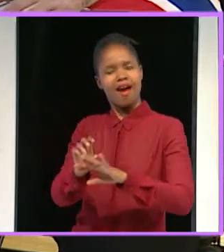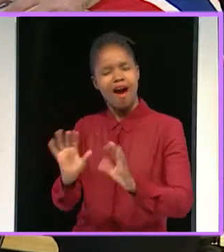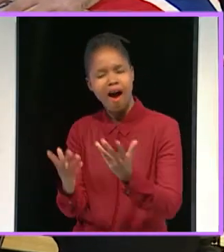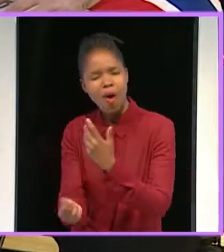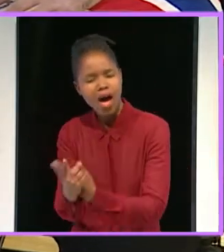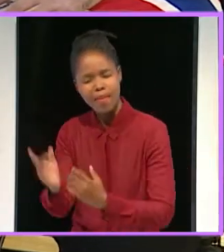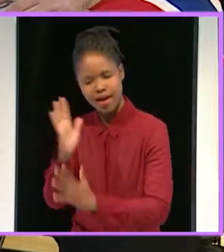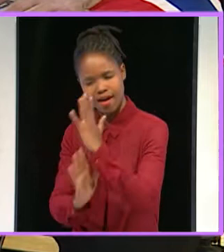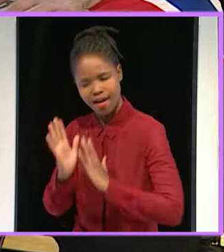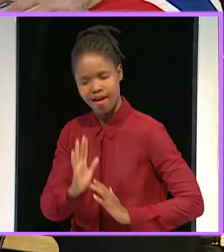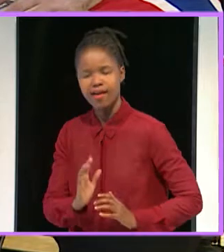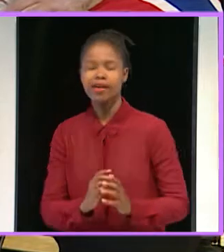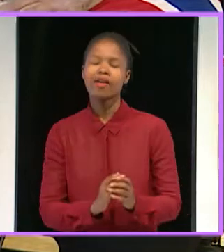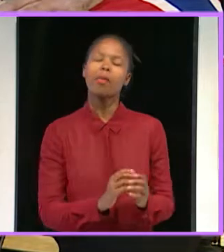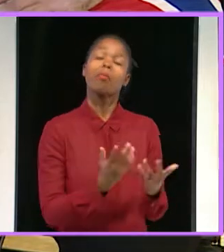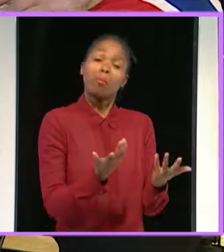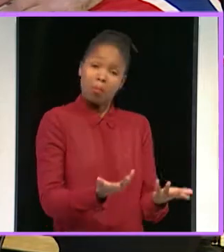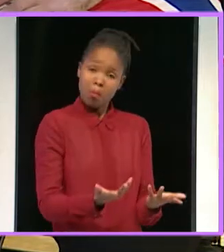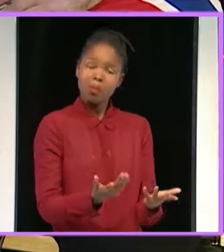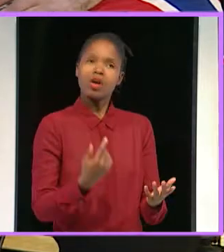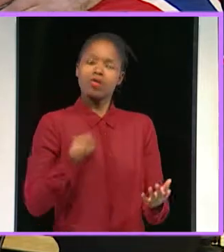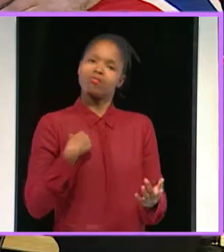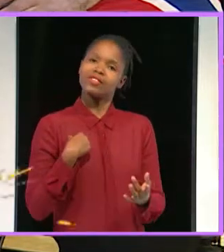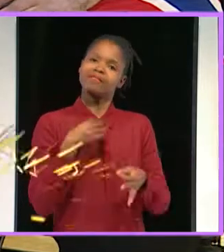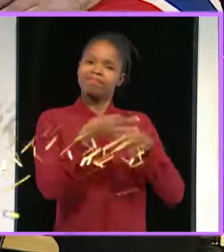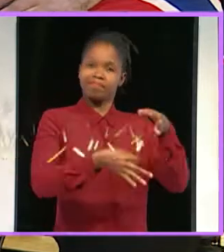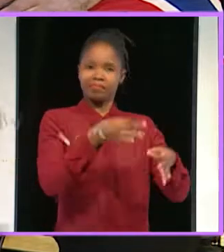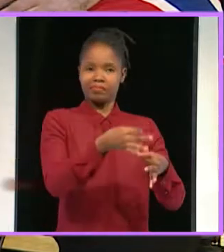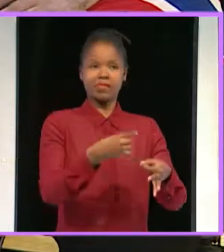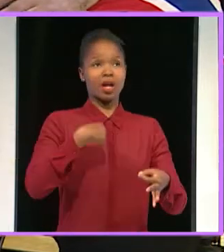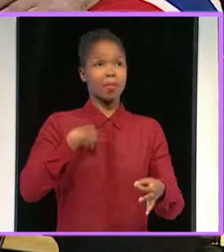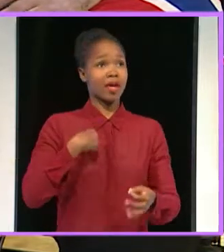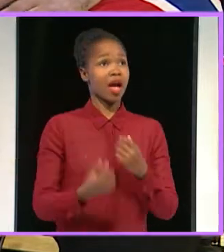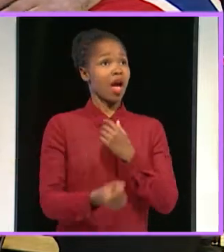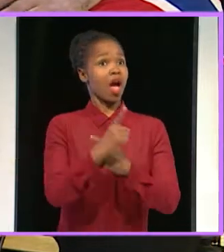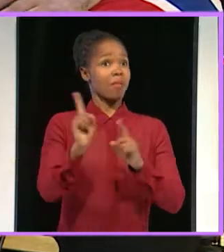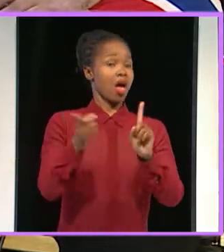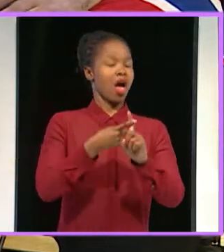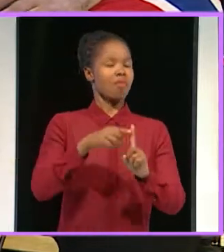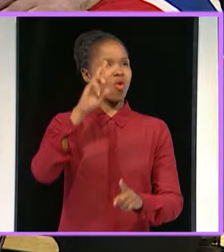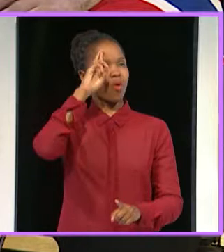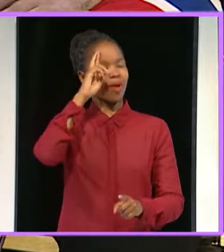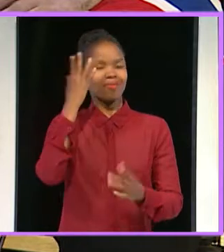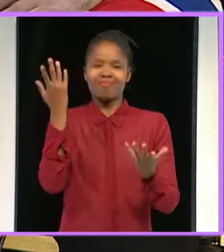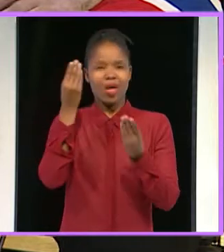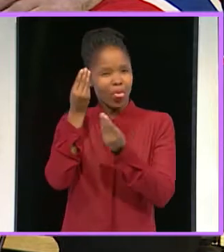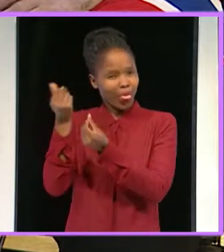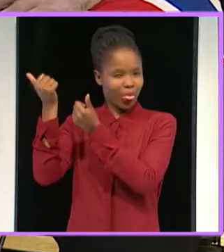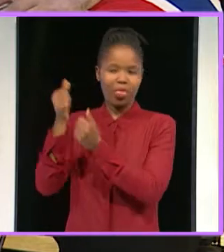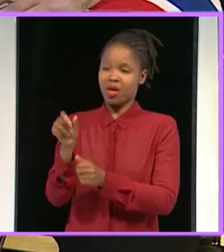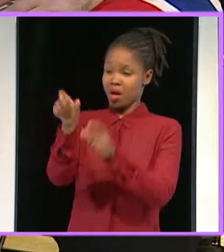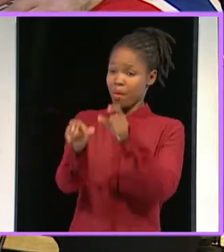chair? Okay, all what I can tell is what people have told me. So I can't remember nothing of the